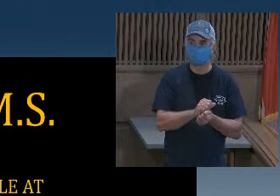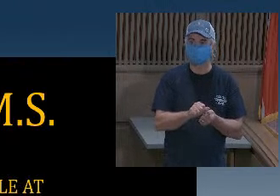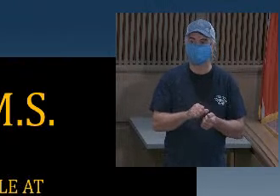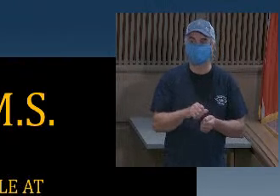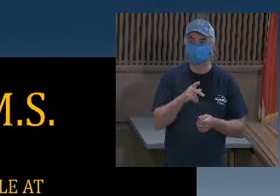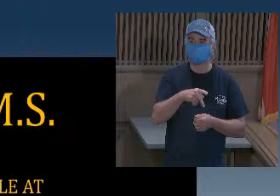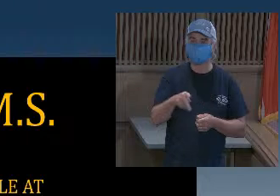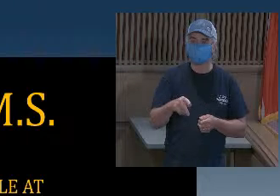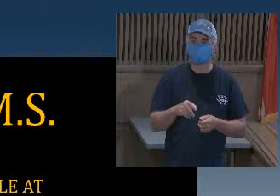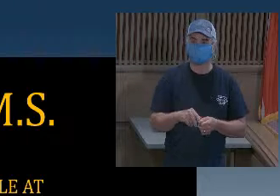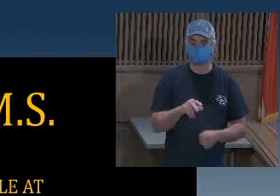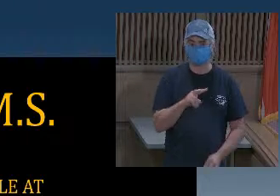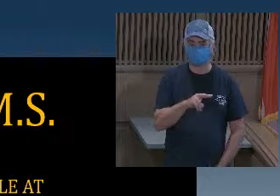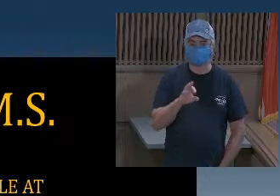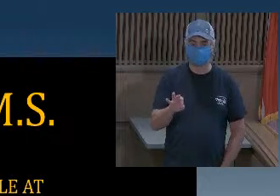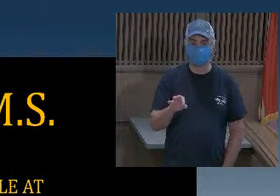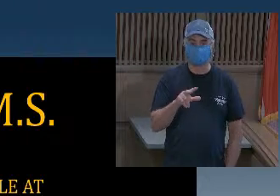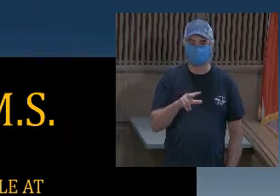It is